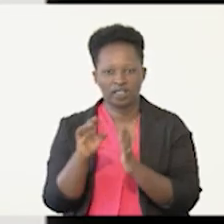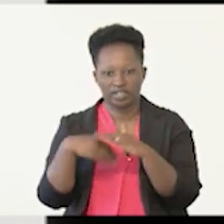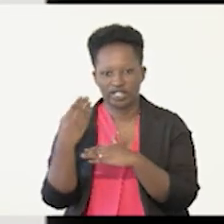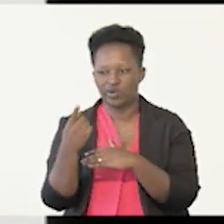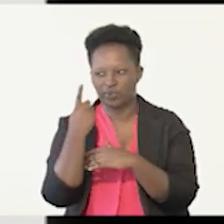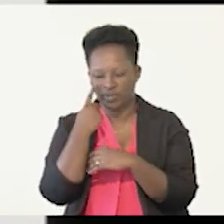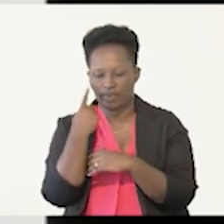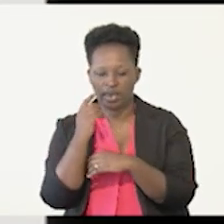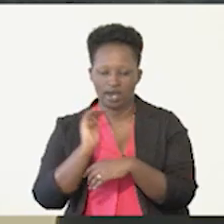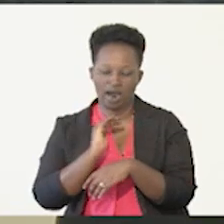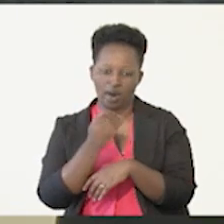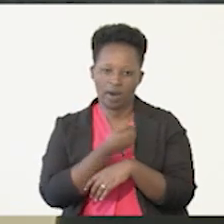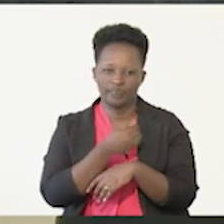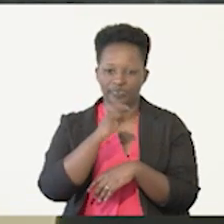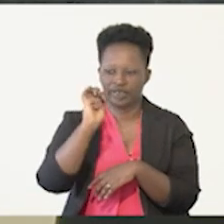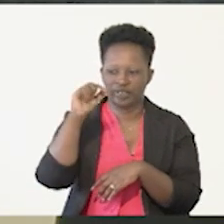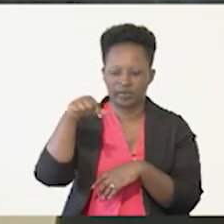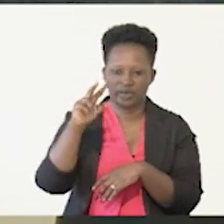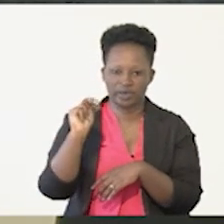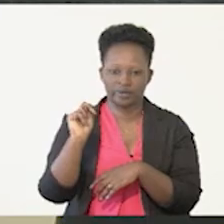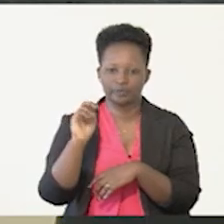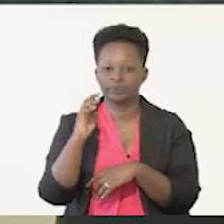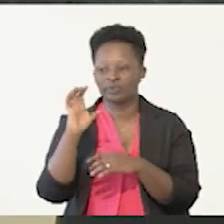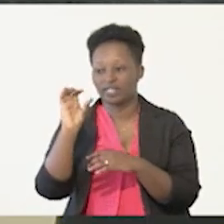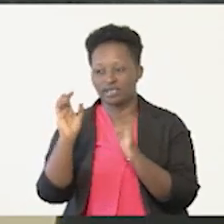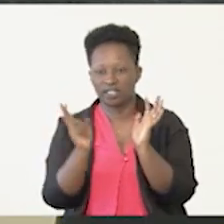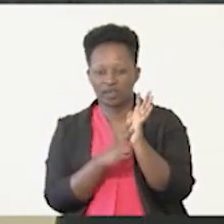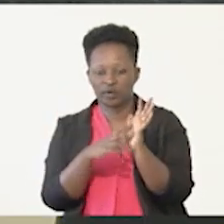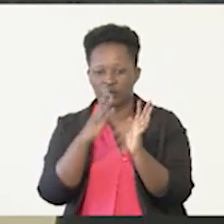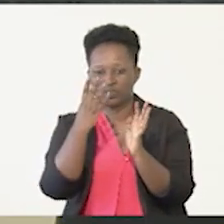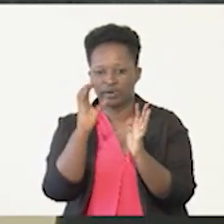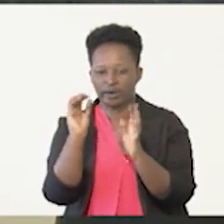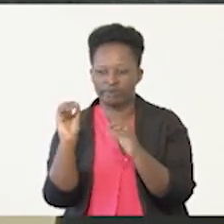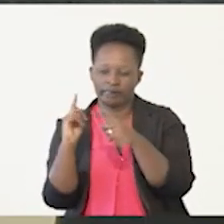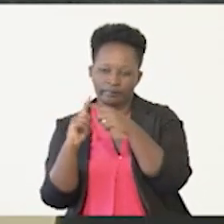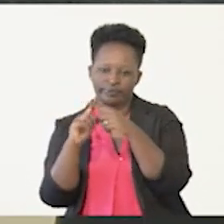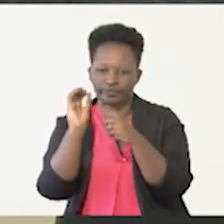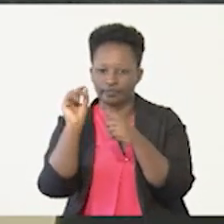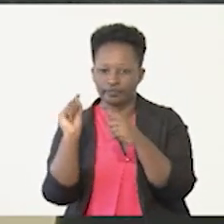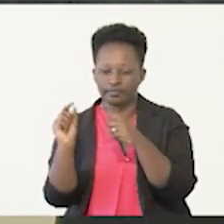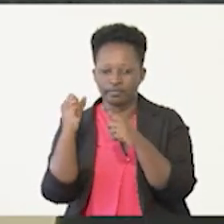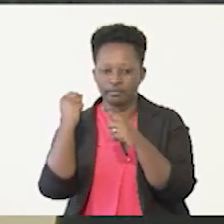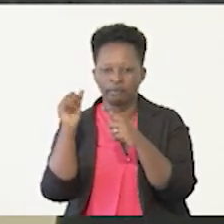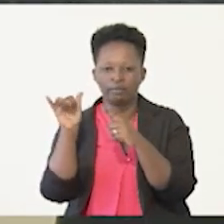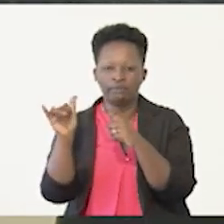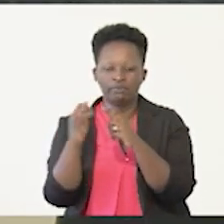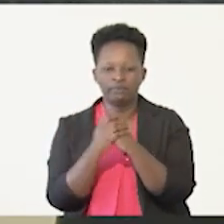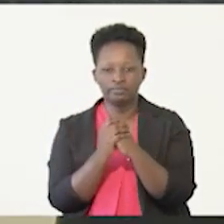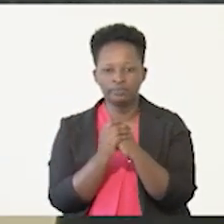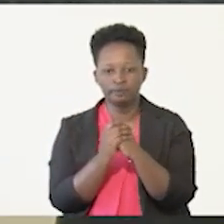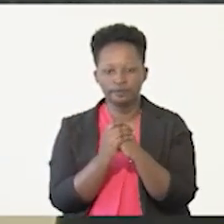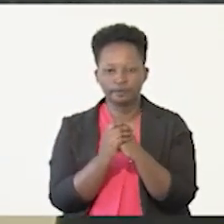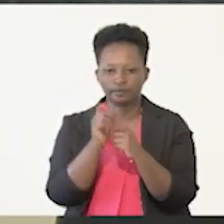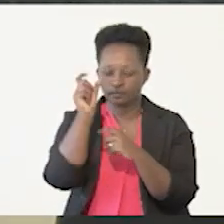equation where C is 400 plus 0.5 Y. Someone